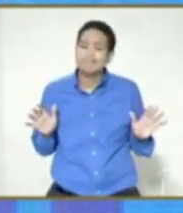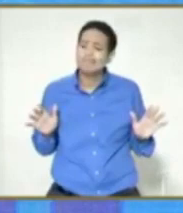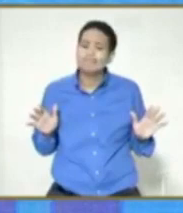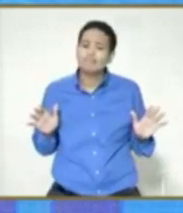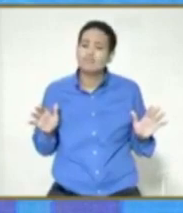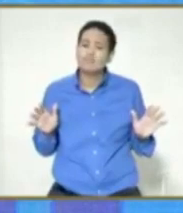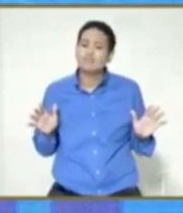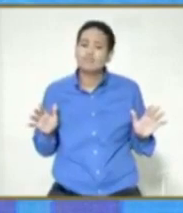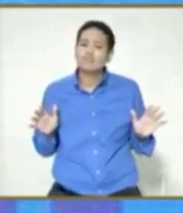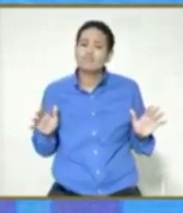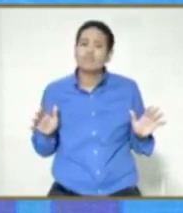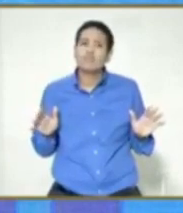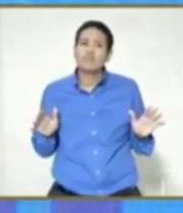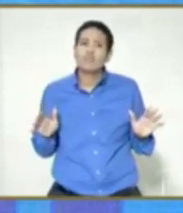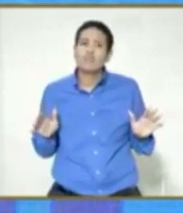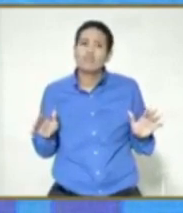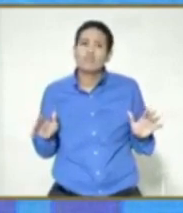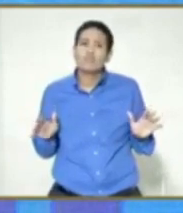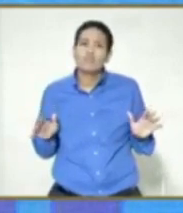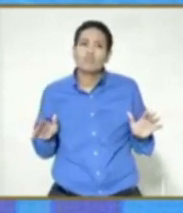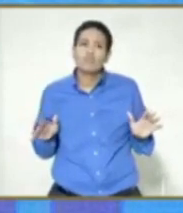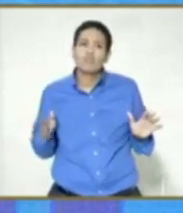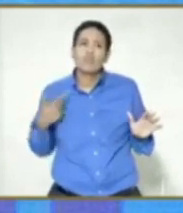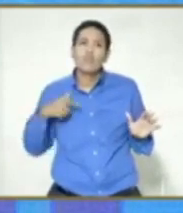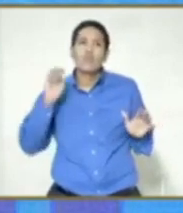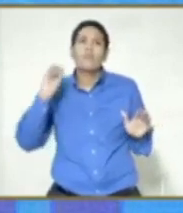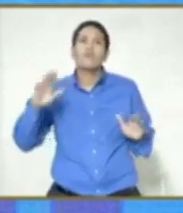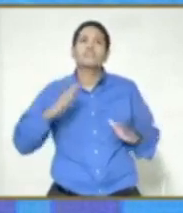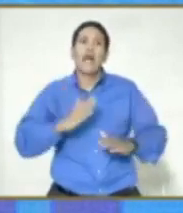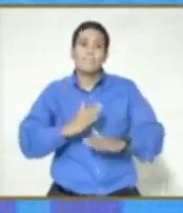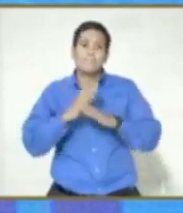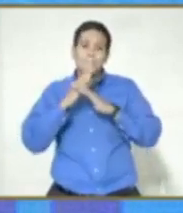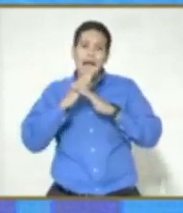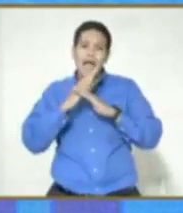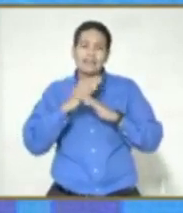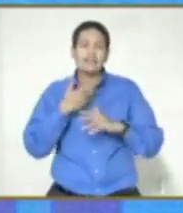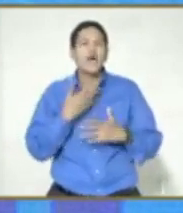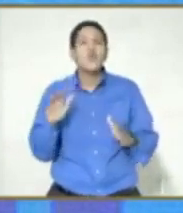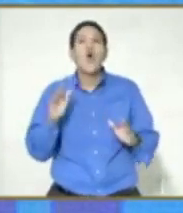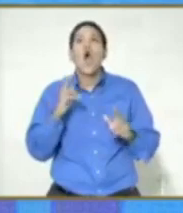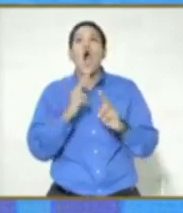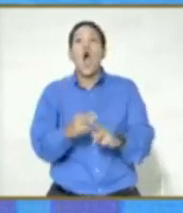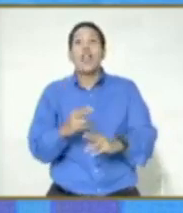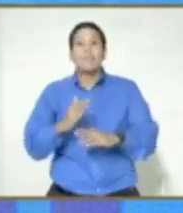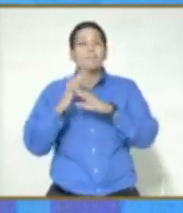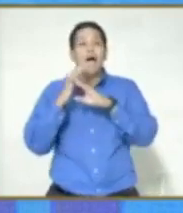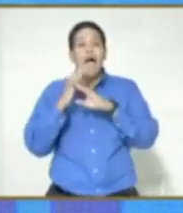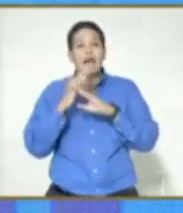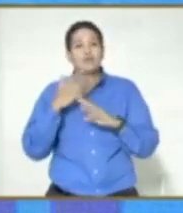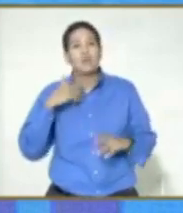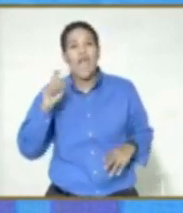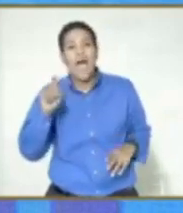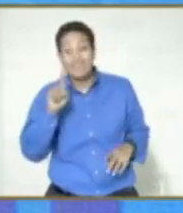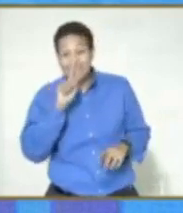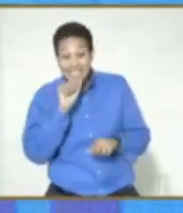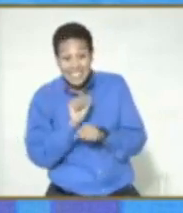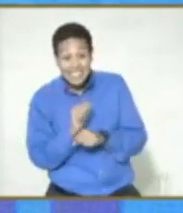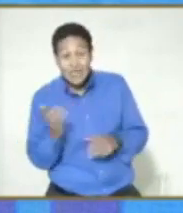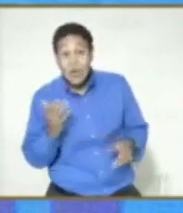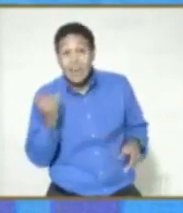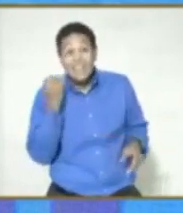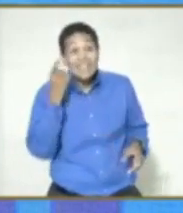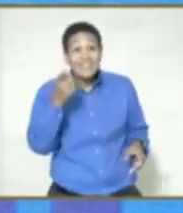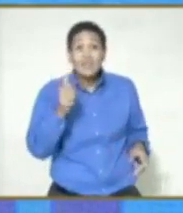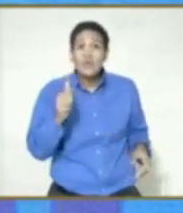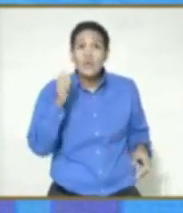would put a ban, and I want to call it a ban because we have to insist that if you're not